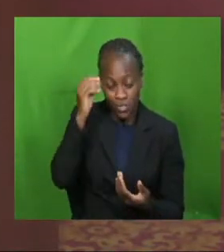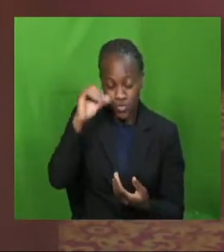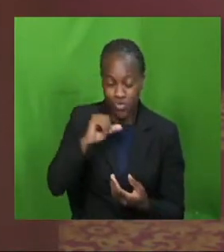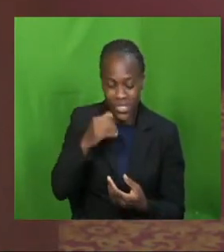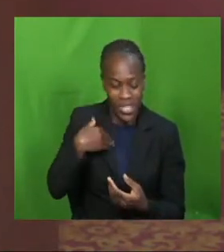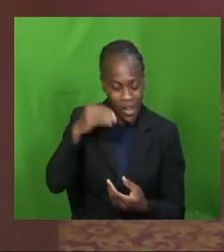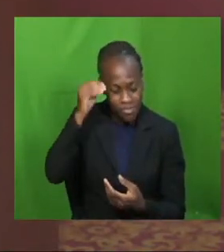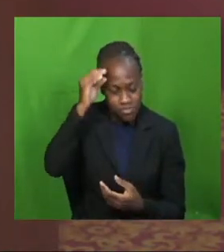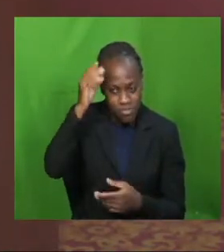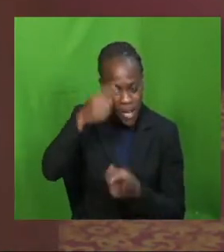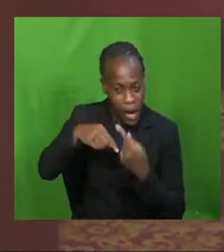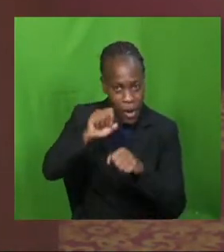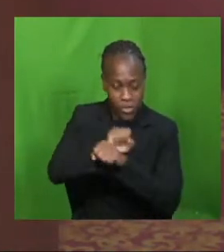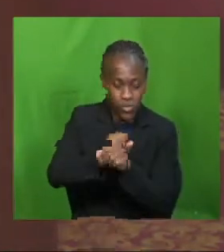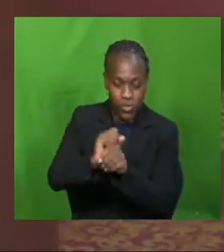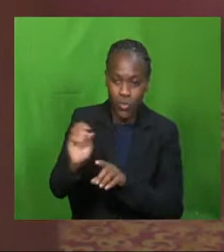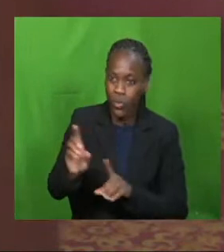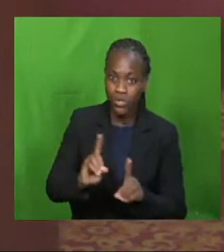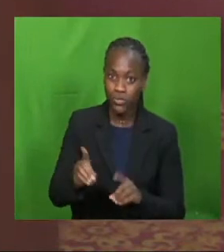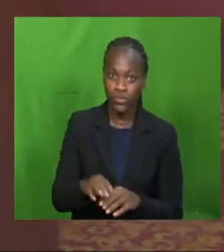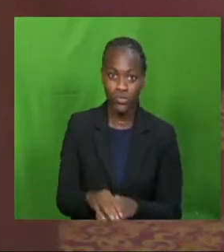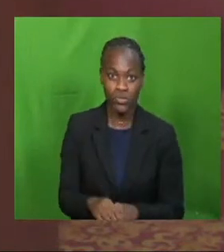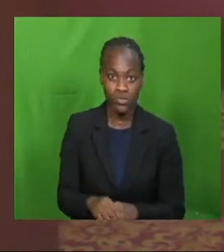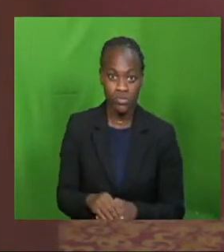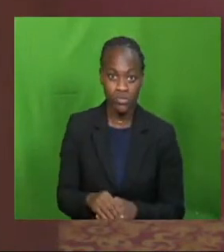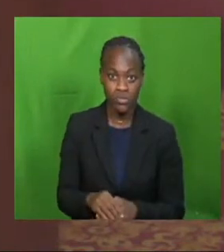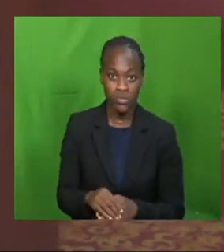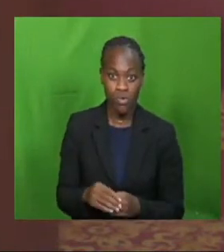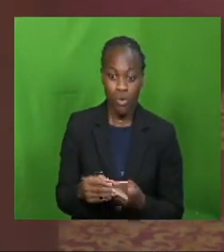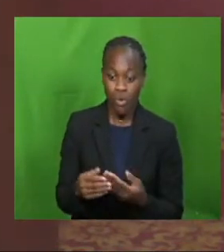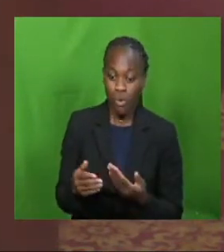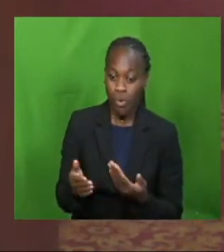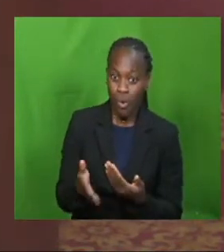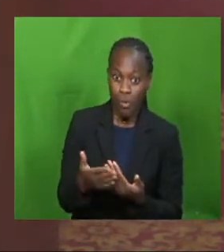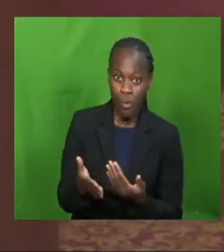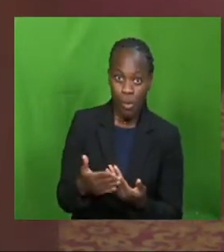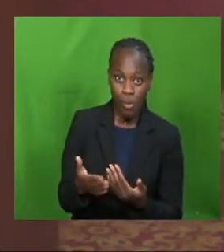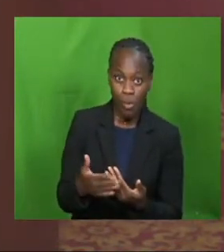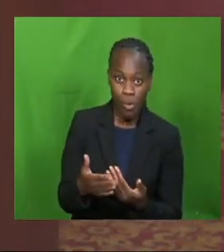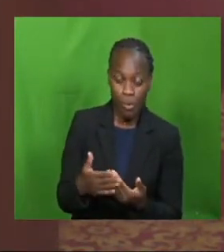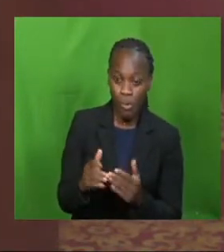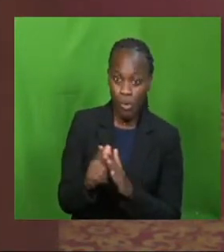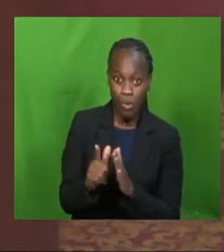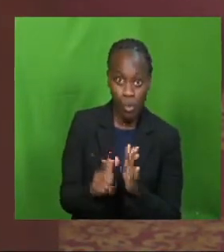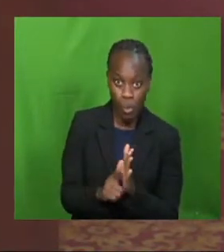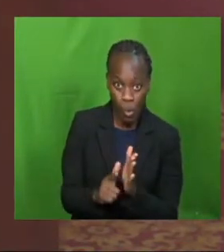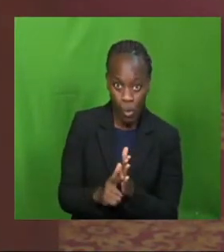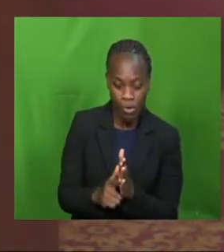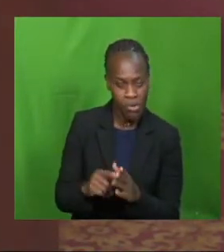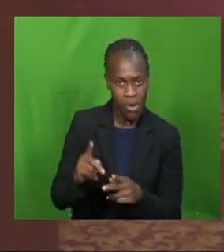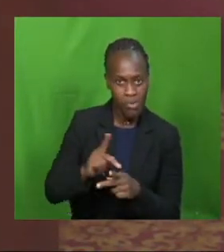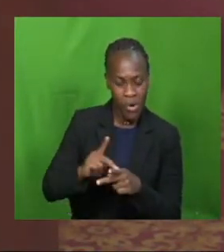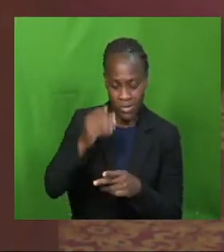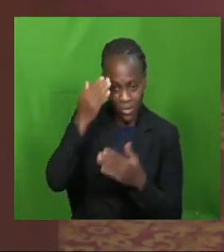in, and even the very basic ethics that inform the profession. And so, Mr. Speaker,